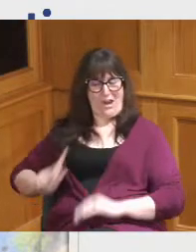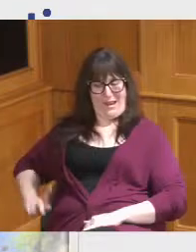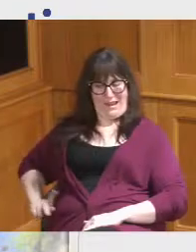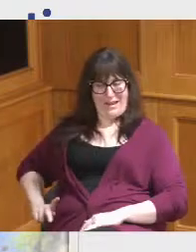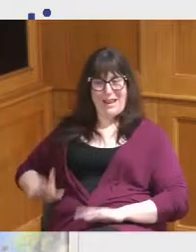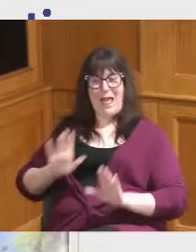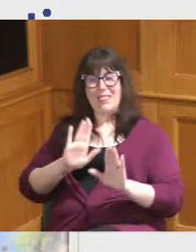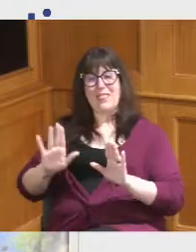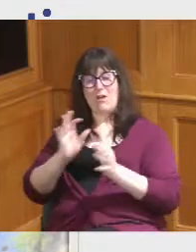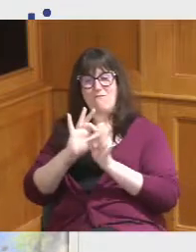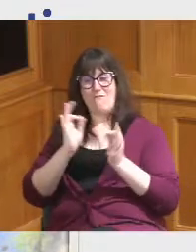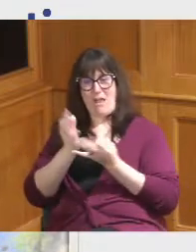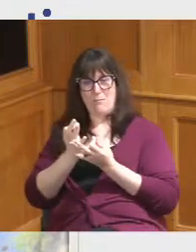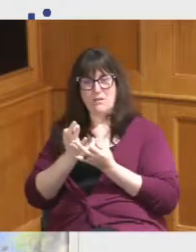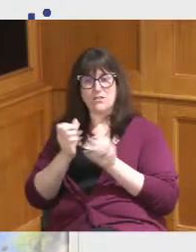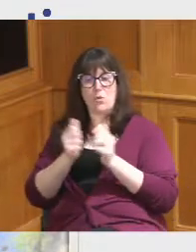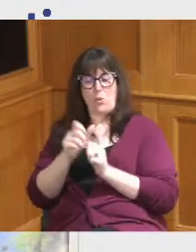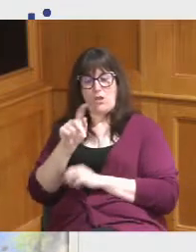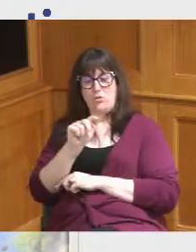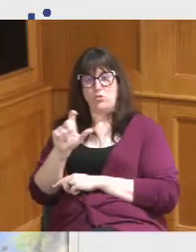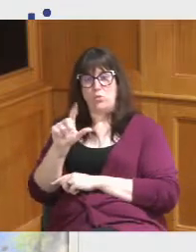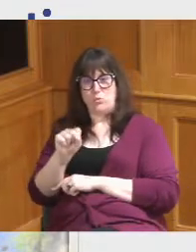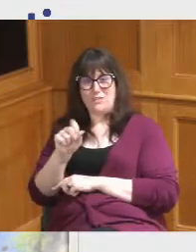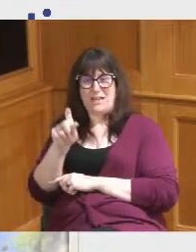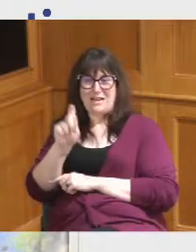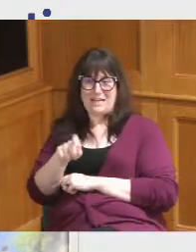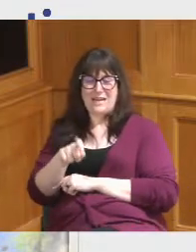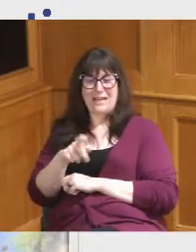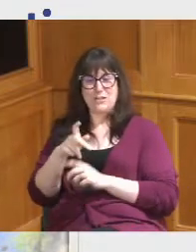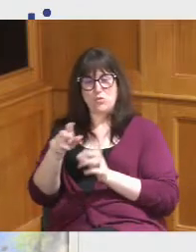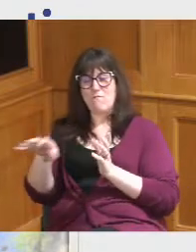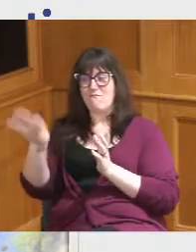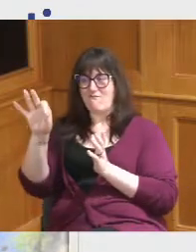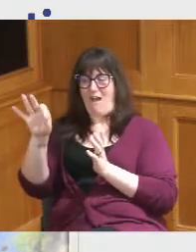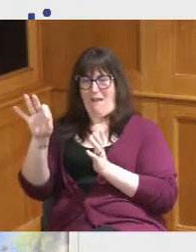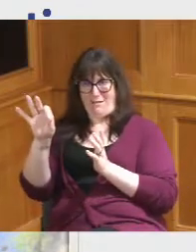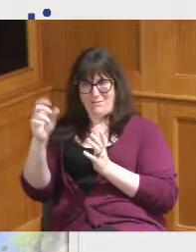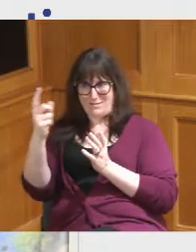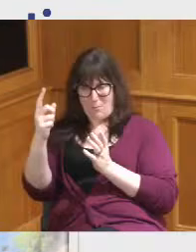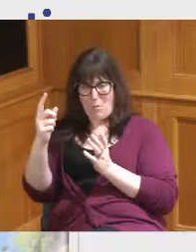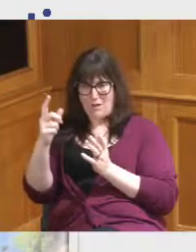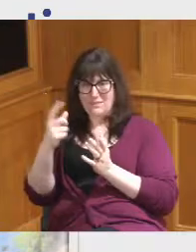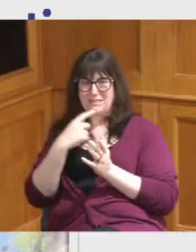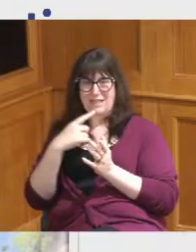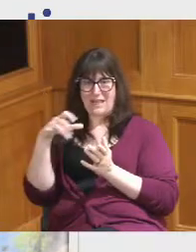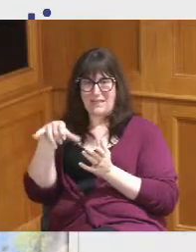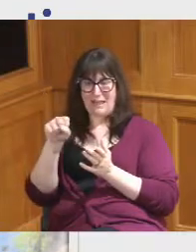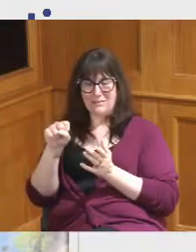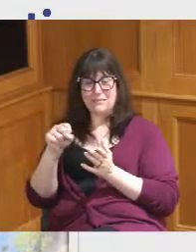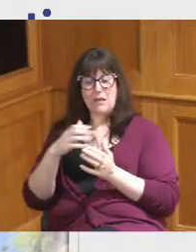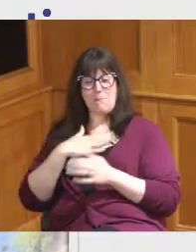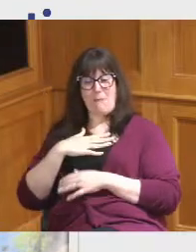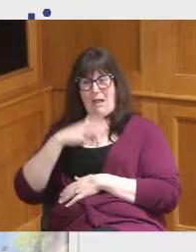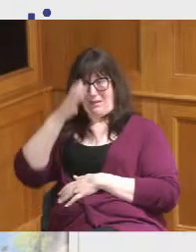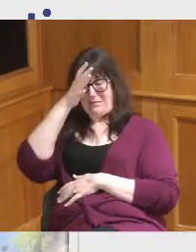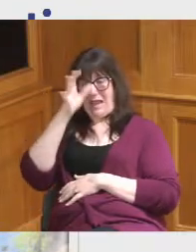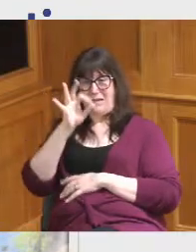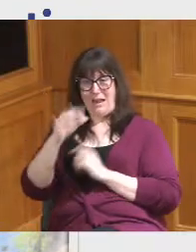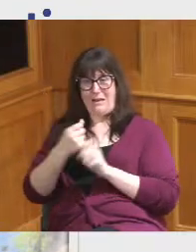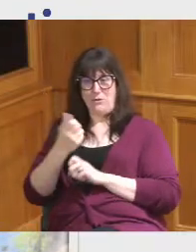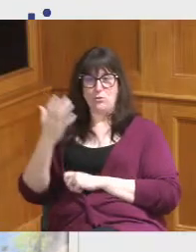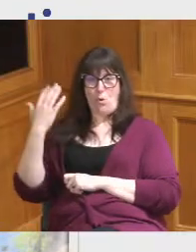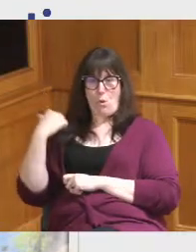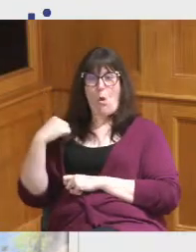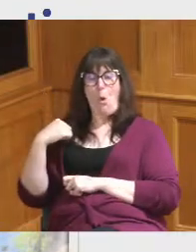families with tools, the tools needed to find living donors. 9 years ago, my dad was one of those almost